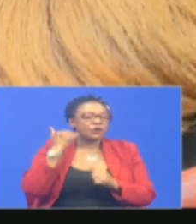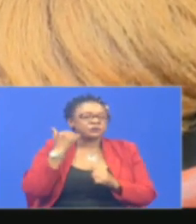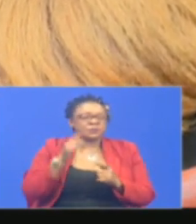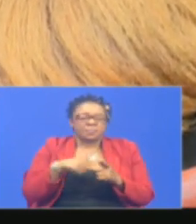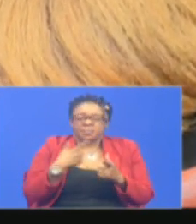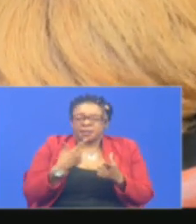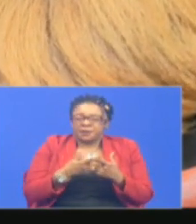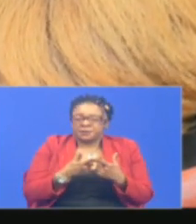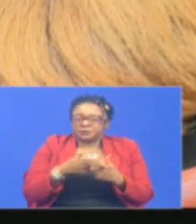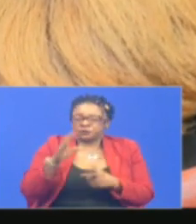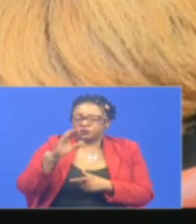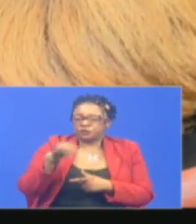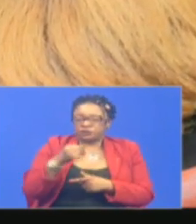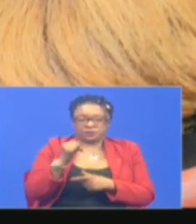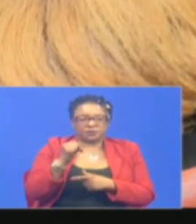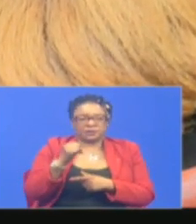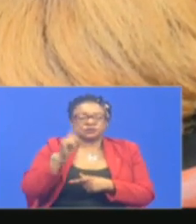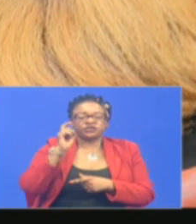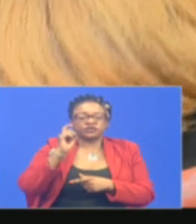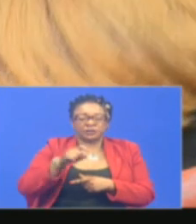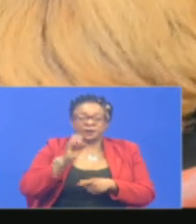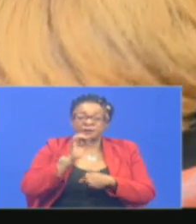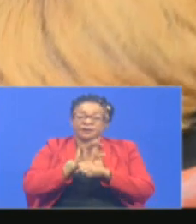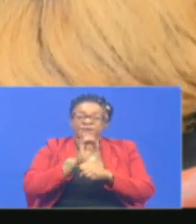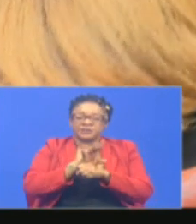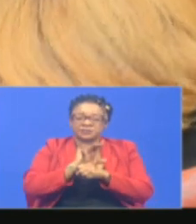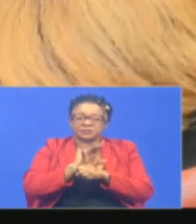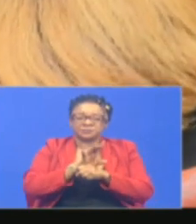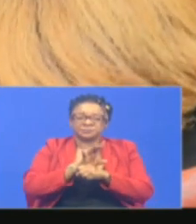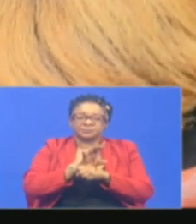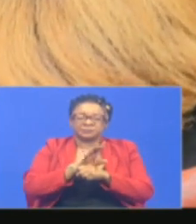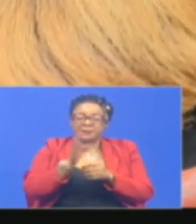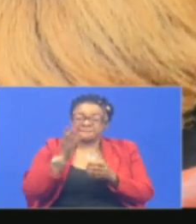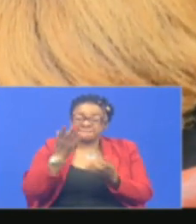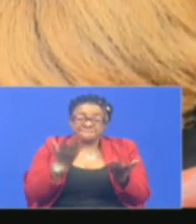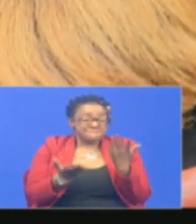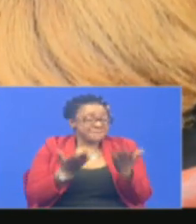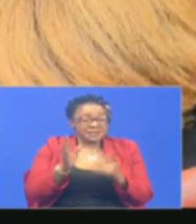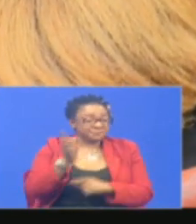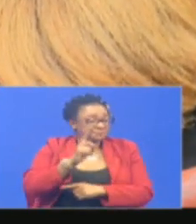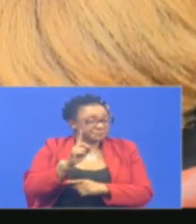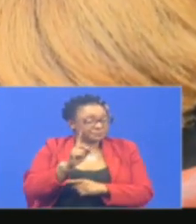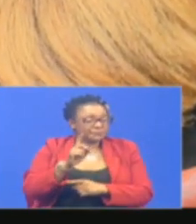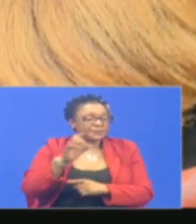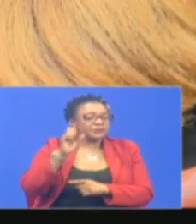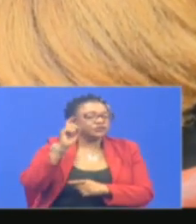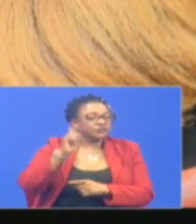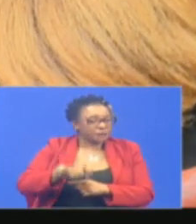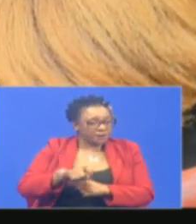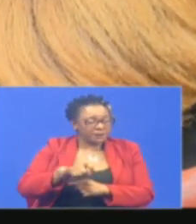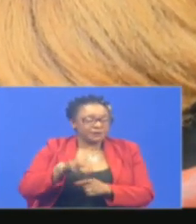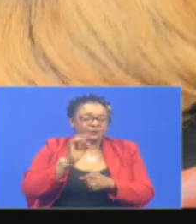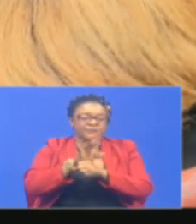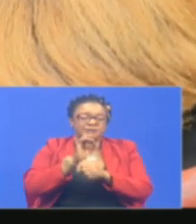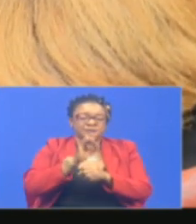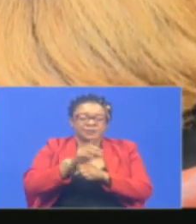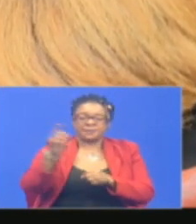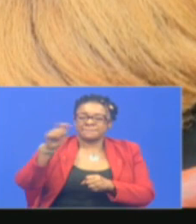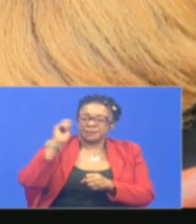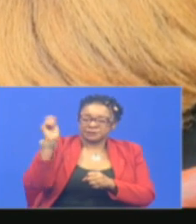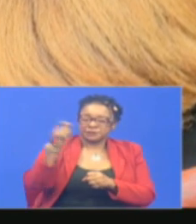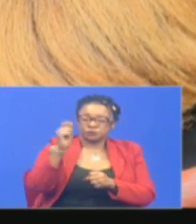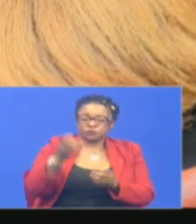Chief Justice shall advise, not may, shall advise the president to dissolve parliament,